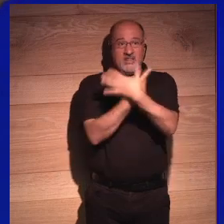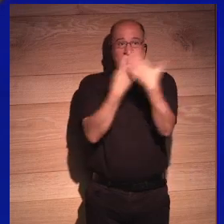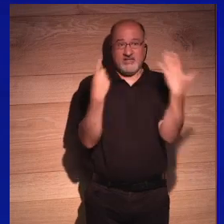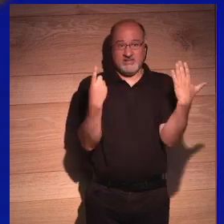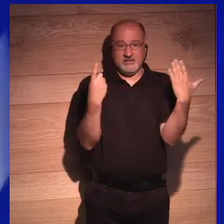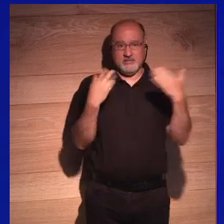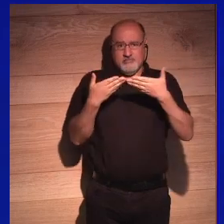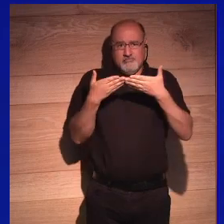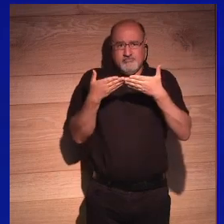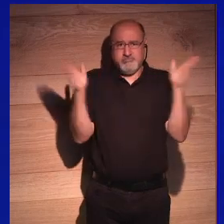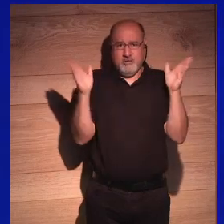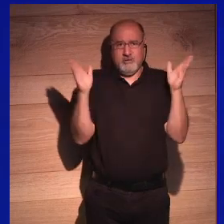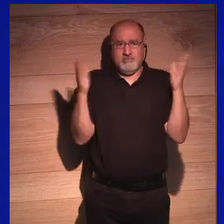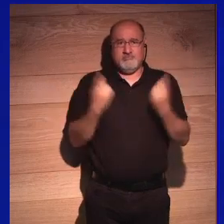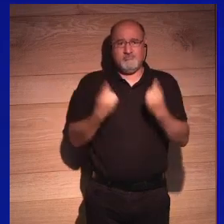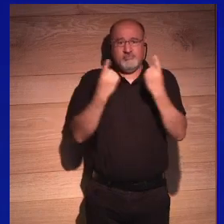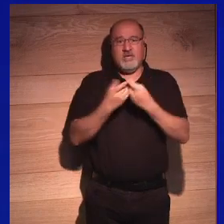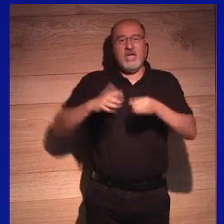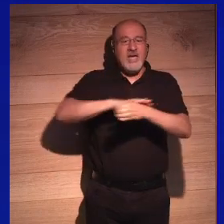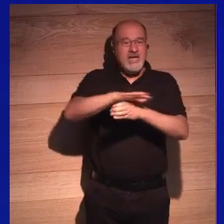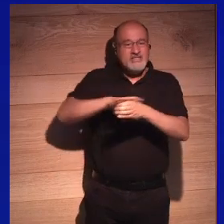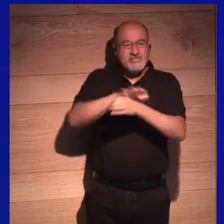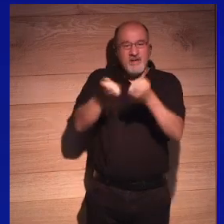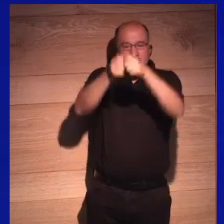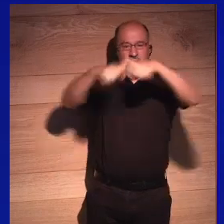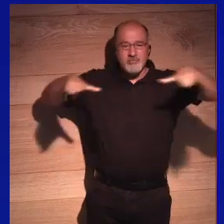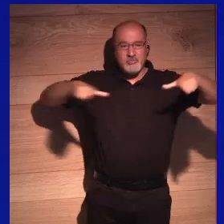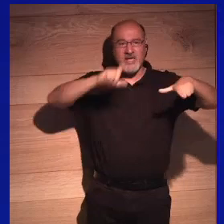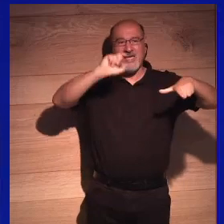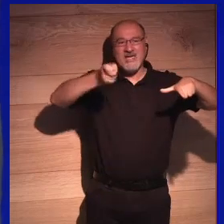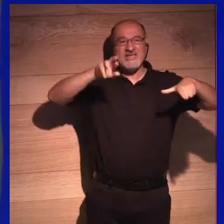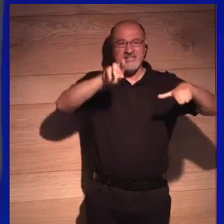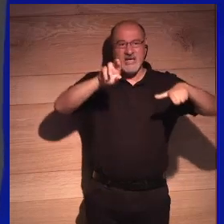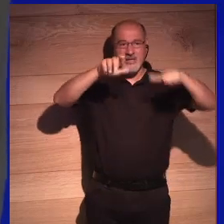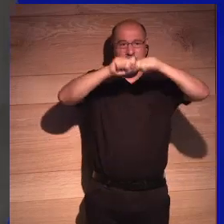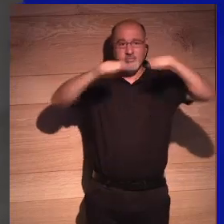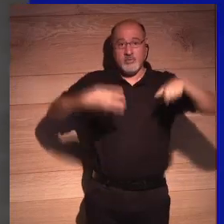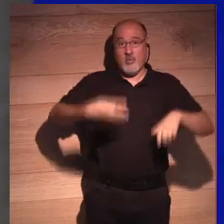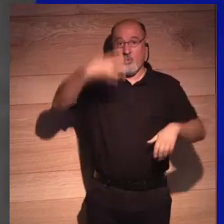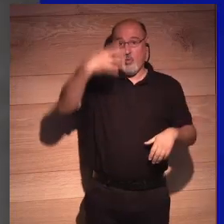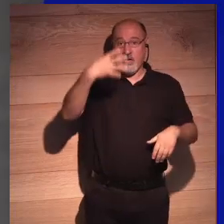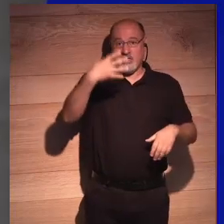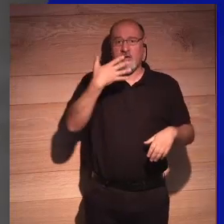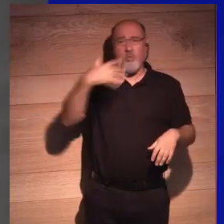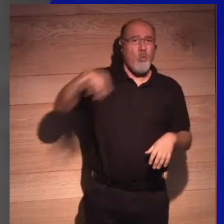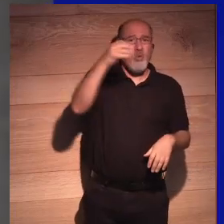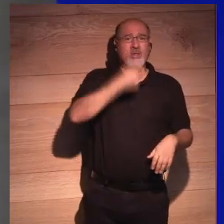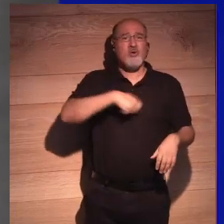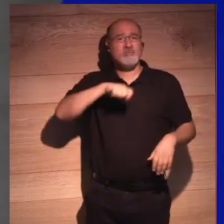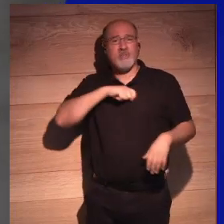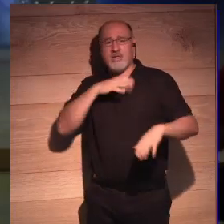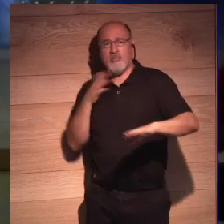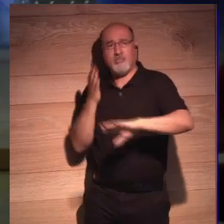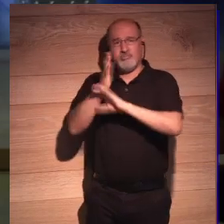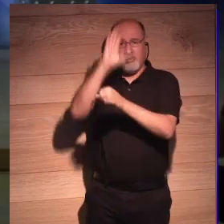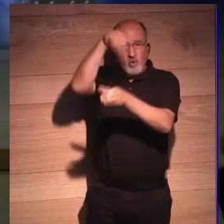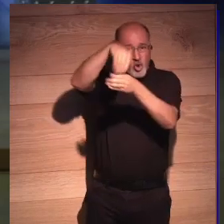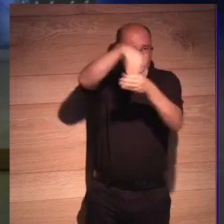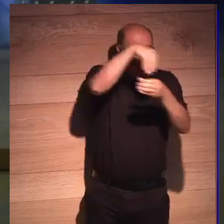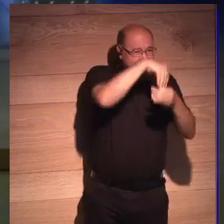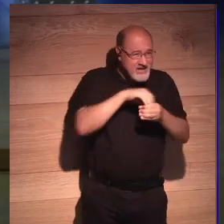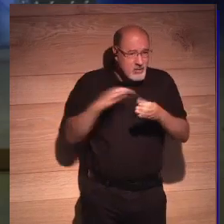Since 2016 as well, we inaugurated the XR space on the 4th floor. It's